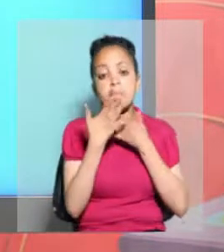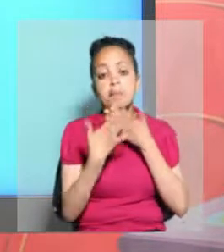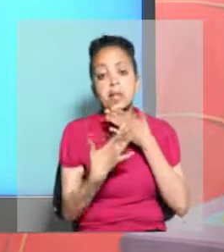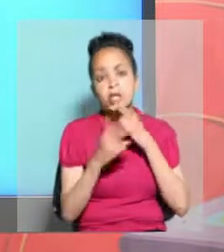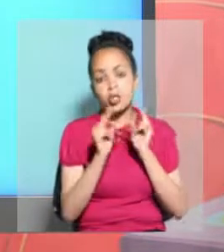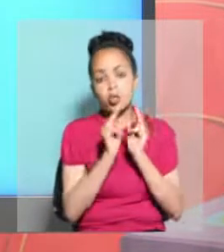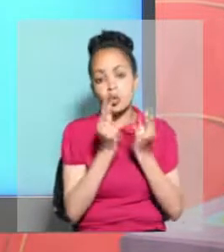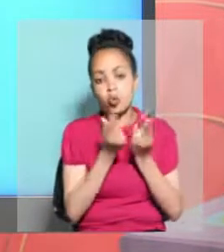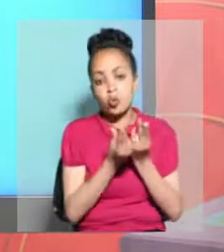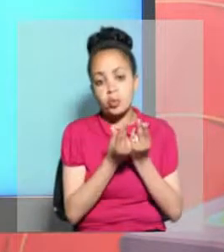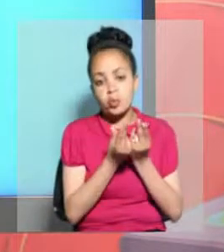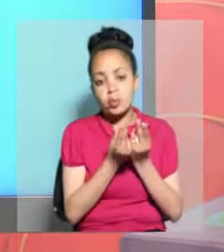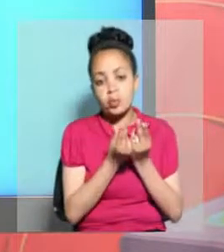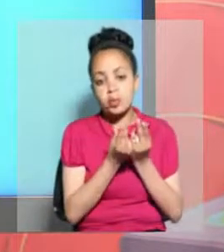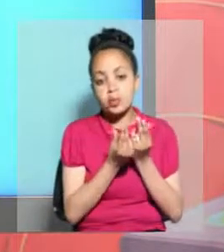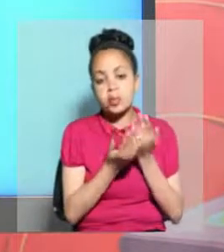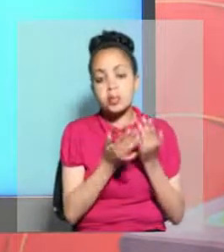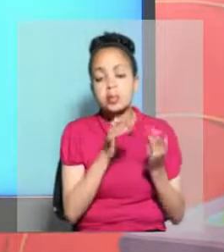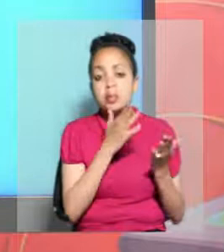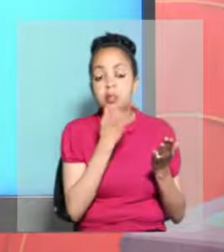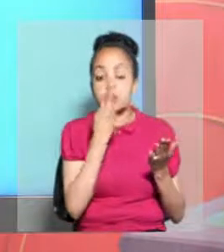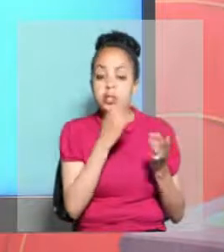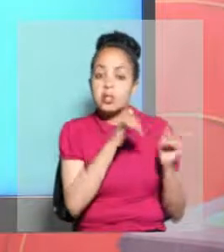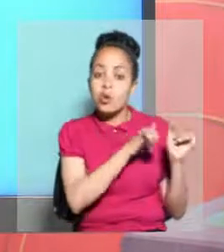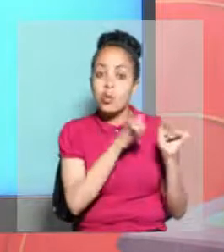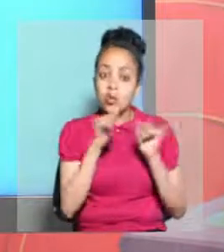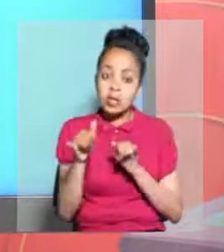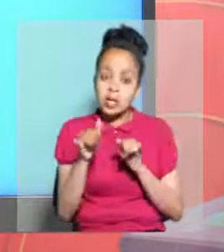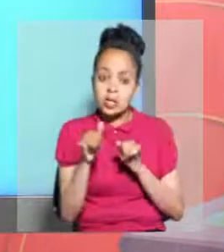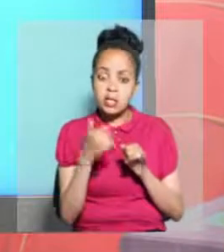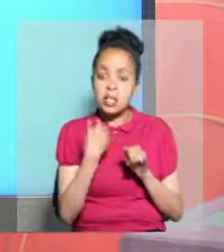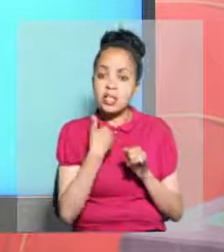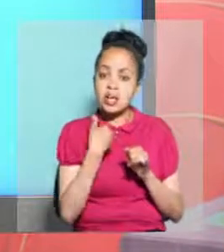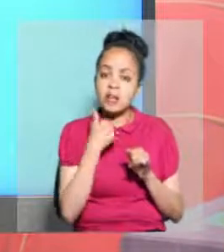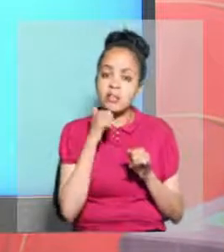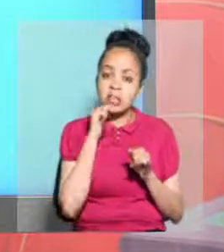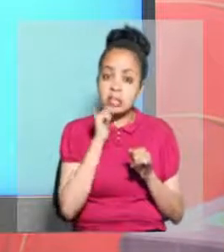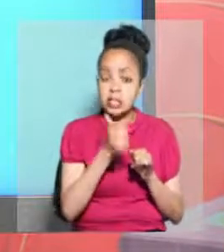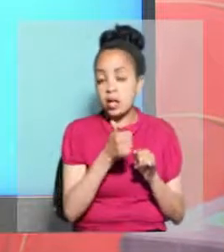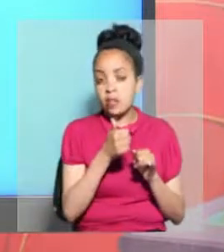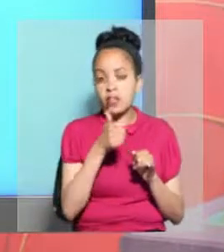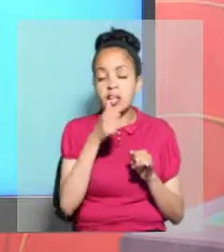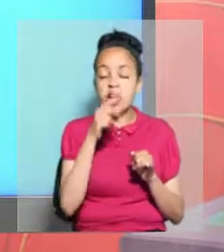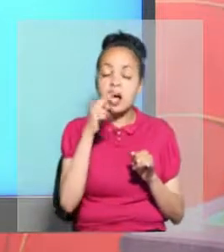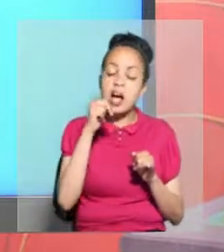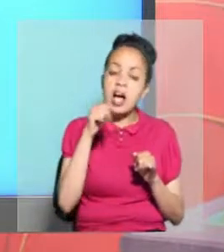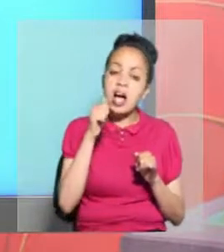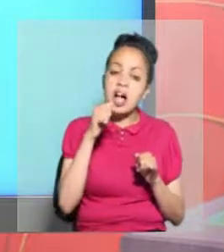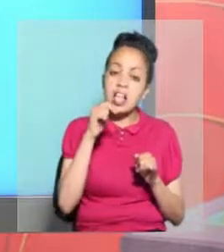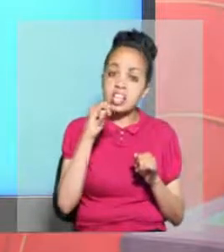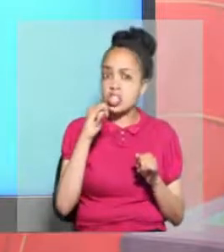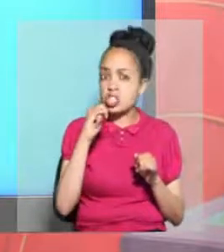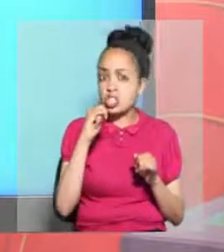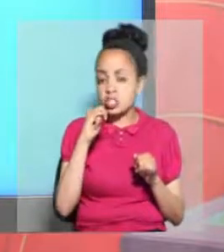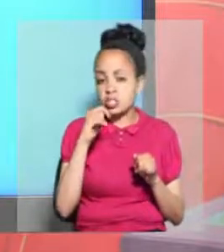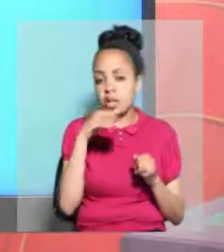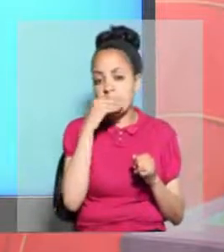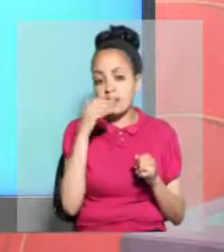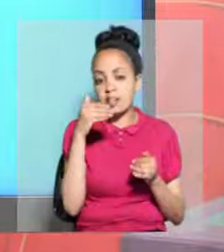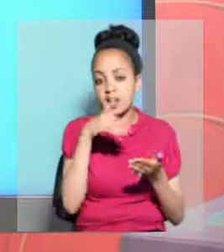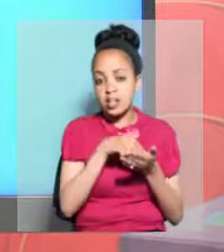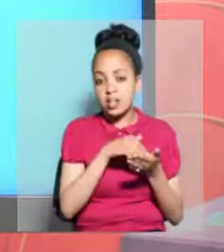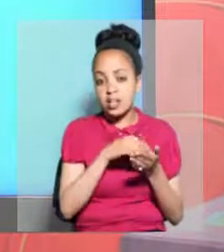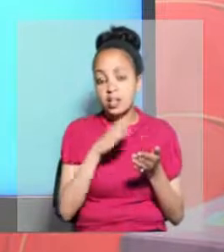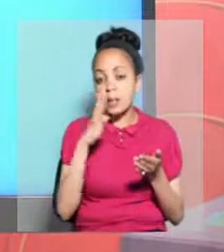It may be heterozygous A and the homozygous A. It can have its own antigen, A antigen, and